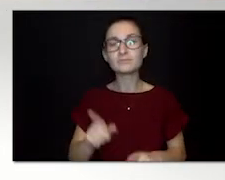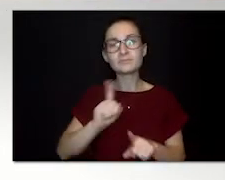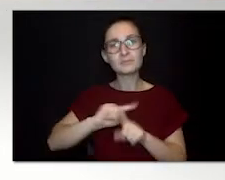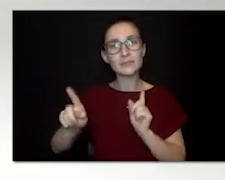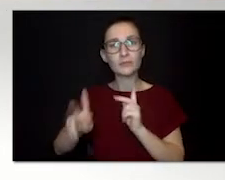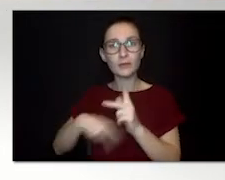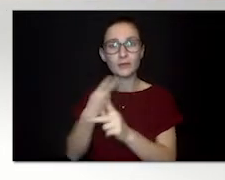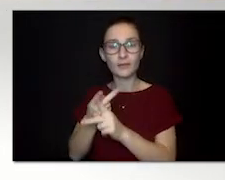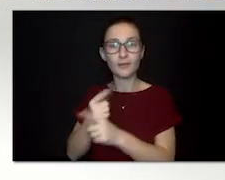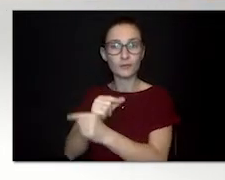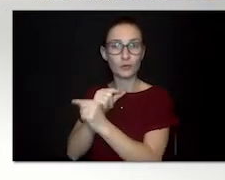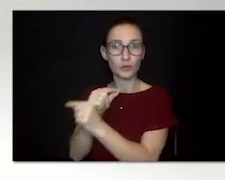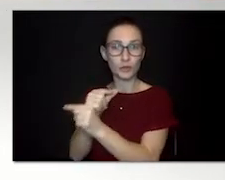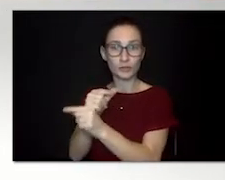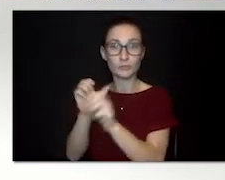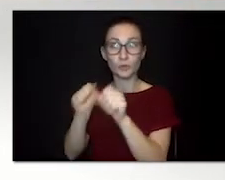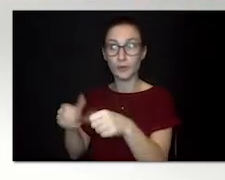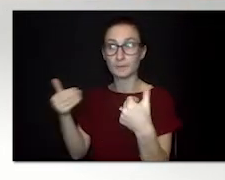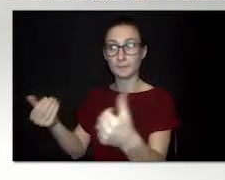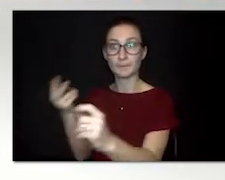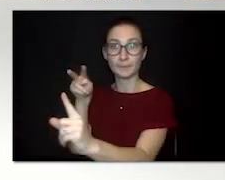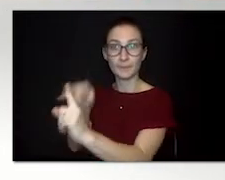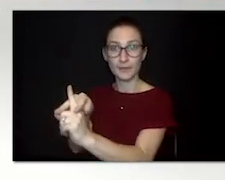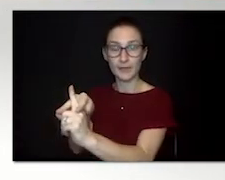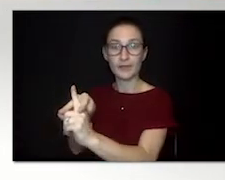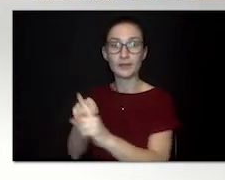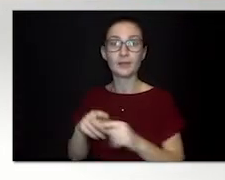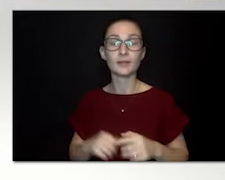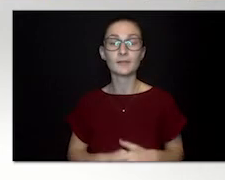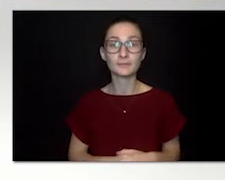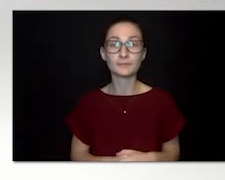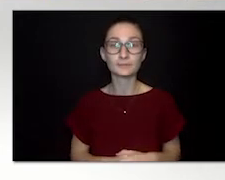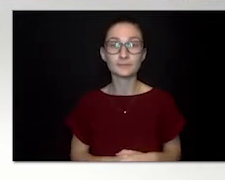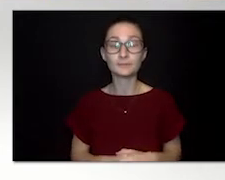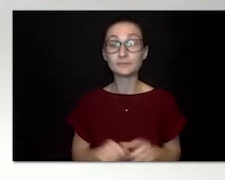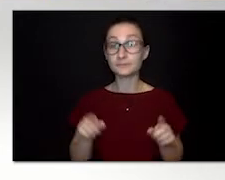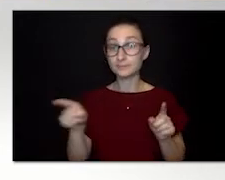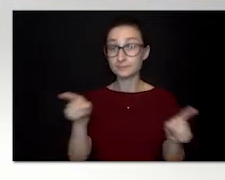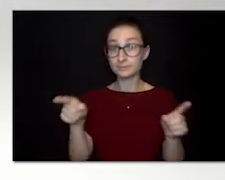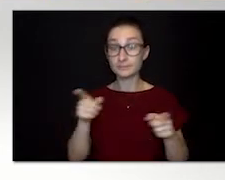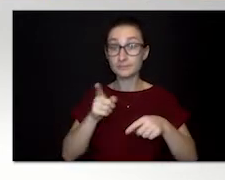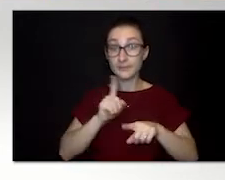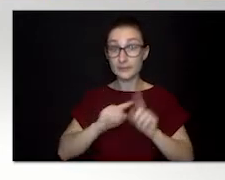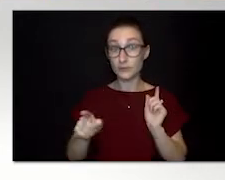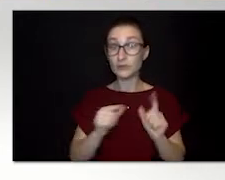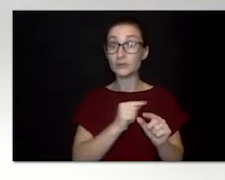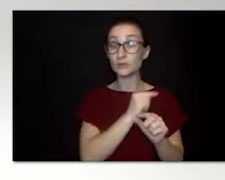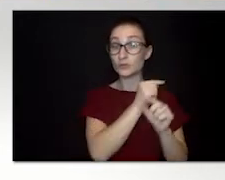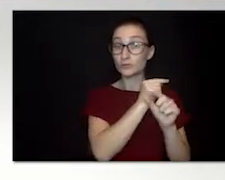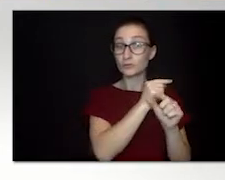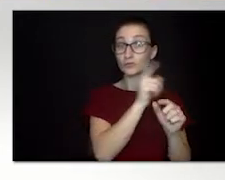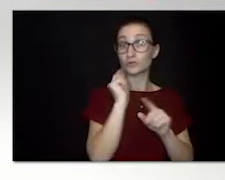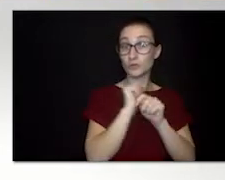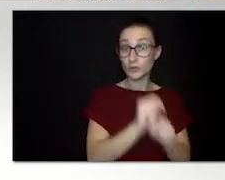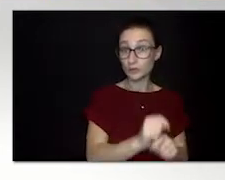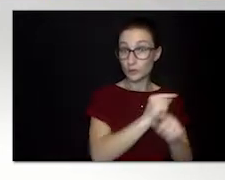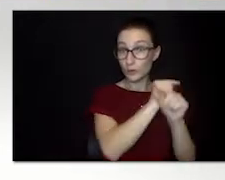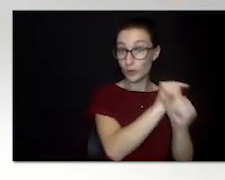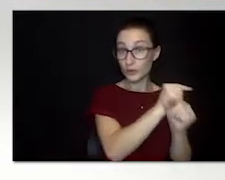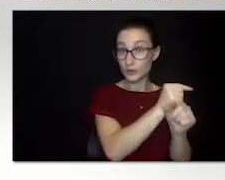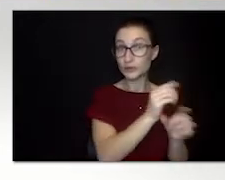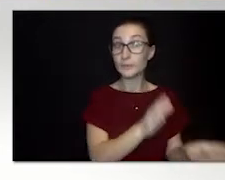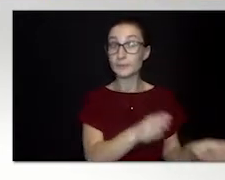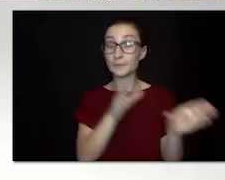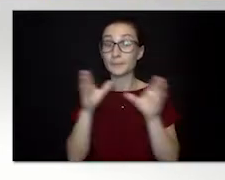different type of guardianship that can be filed. The biggest difference between a traditional guardianship and a guardian advocacy is